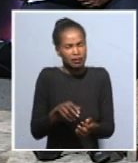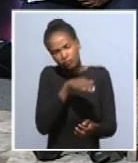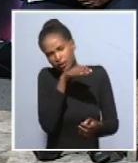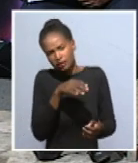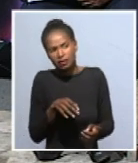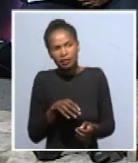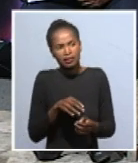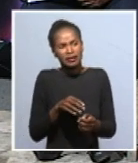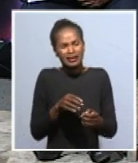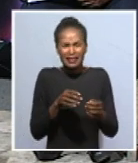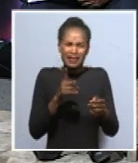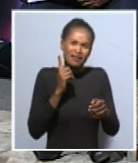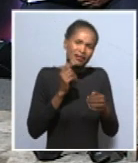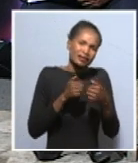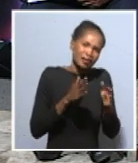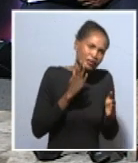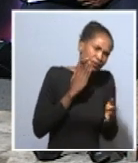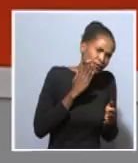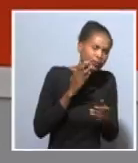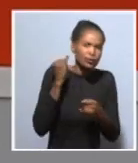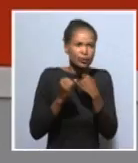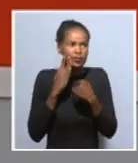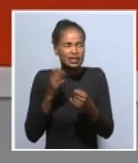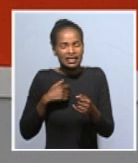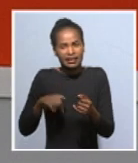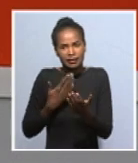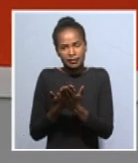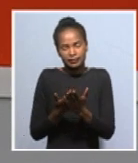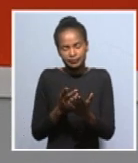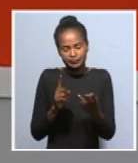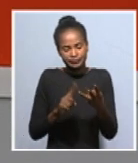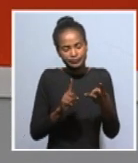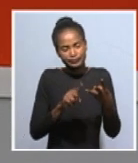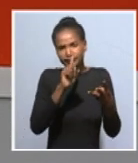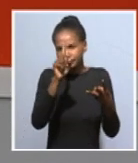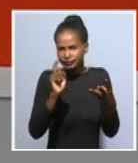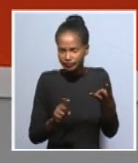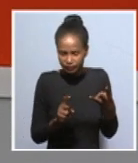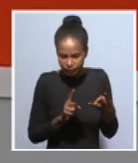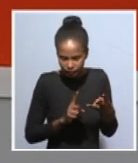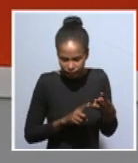the specific time frame. Thanks. And your last question, please. My last question is